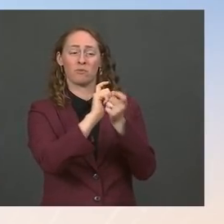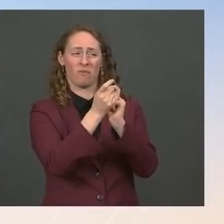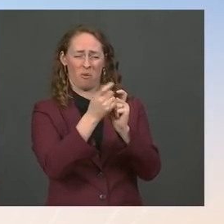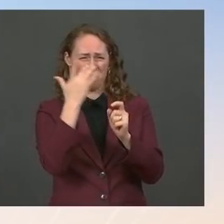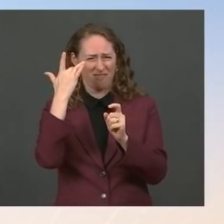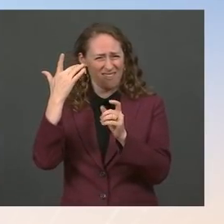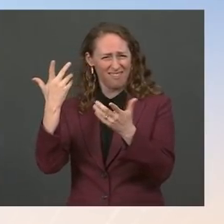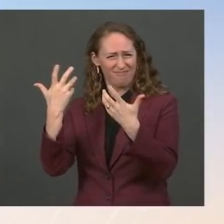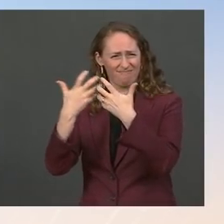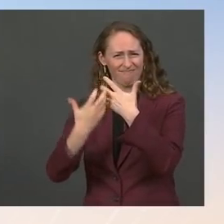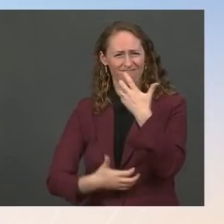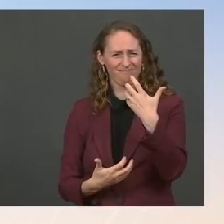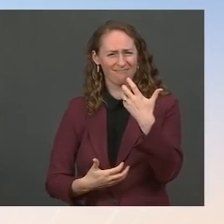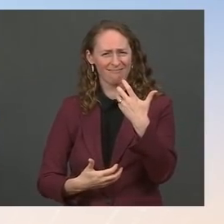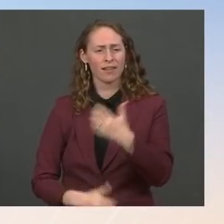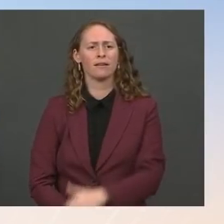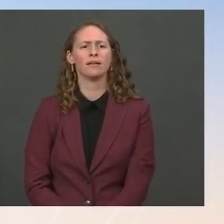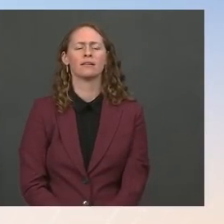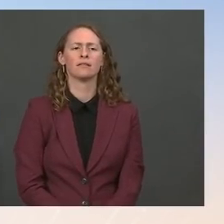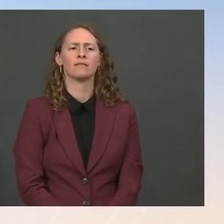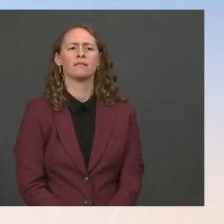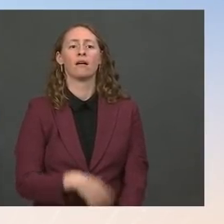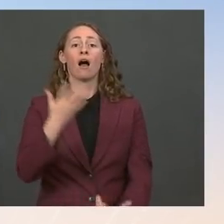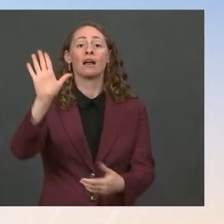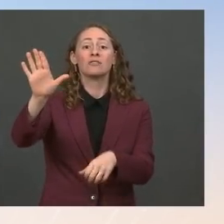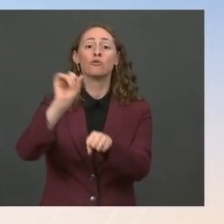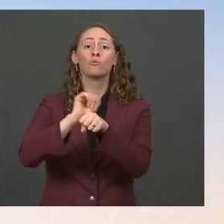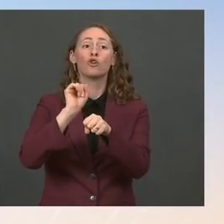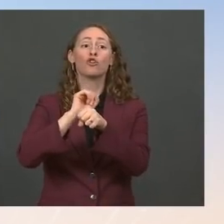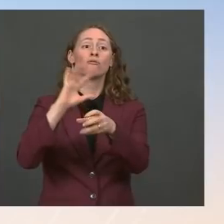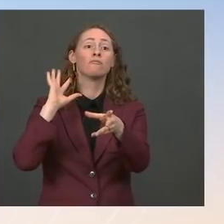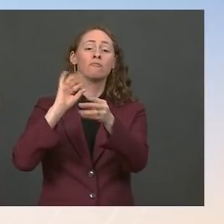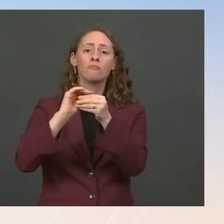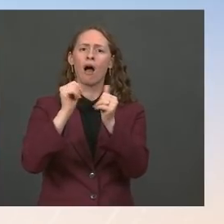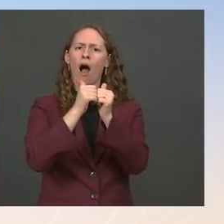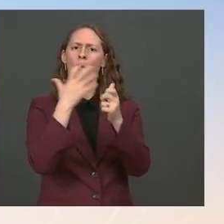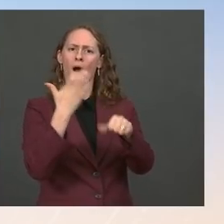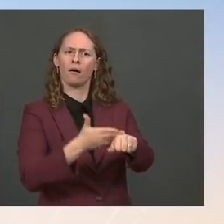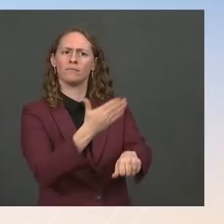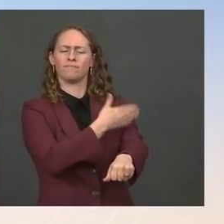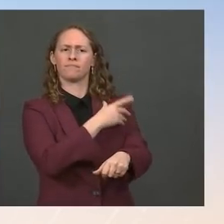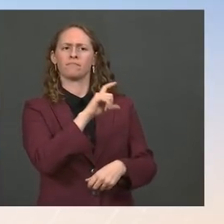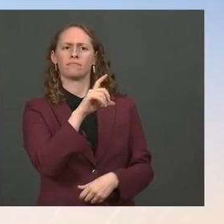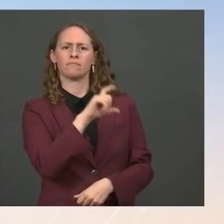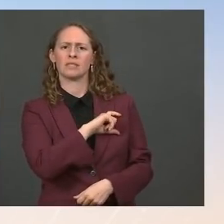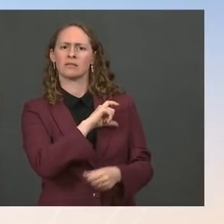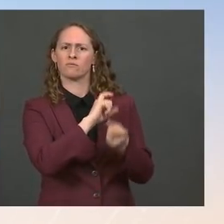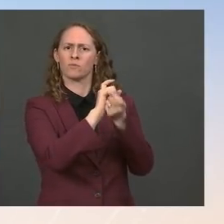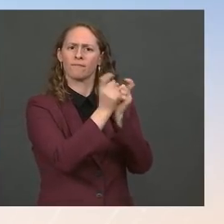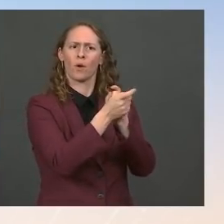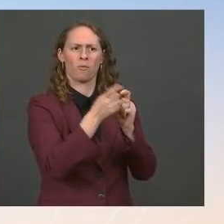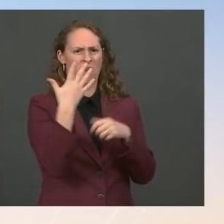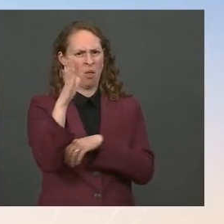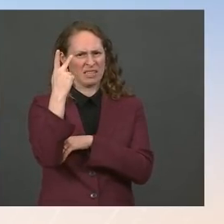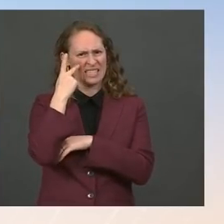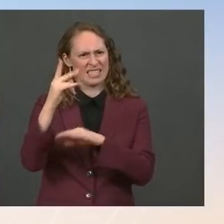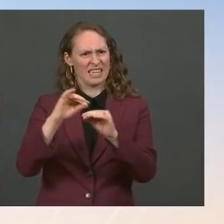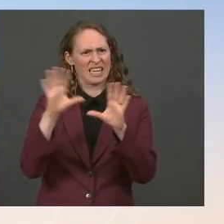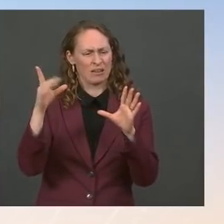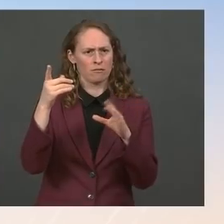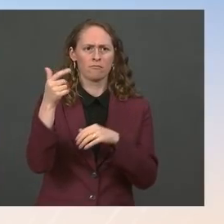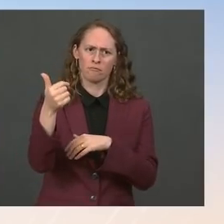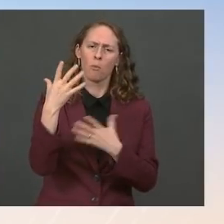president's record commitment to police reform speaks for itself. It is something he would like to get done. He would like to sign it into law. It is